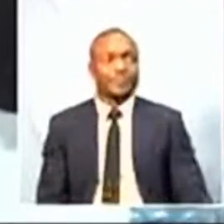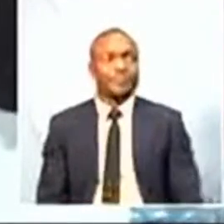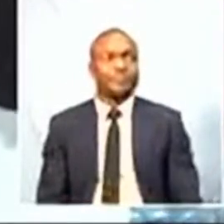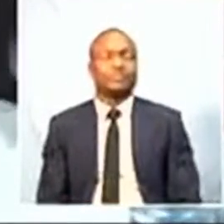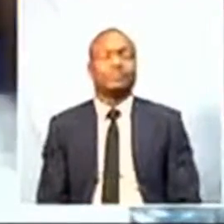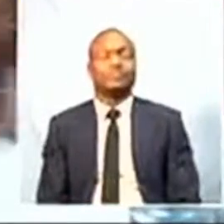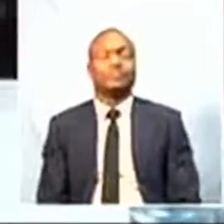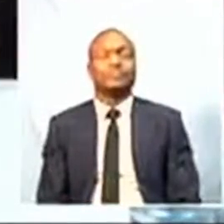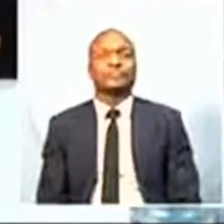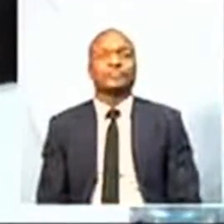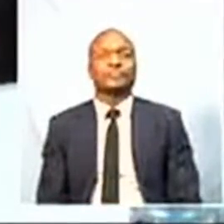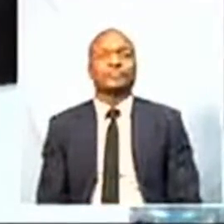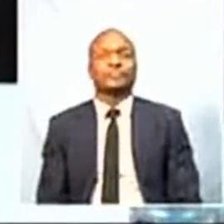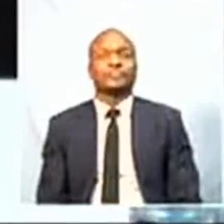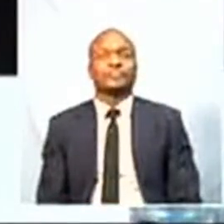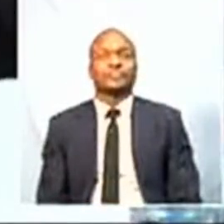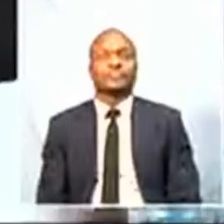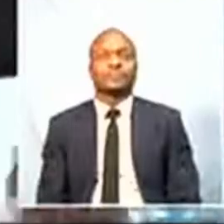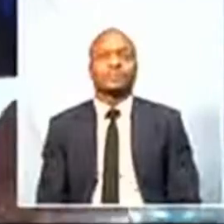Page 20.